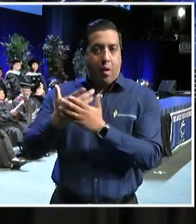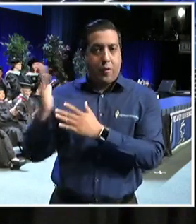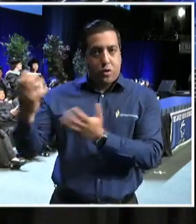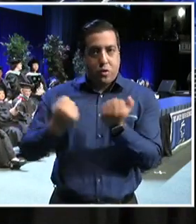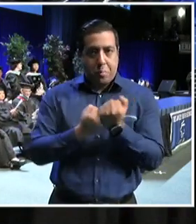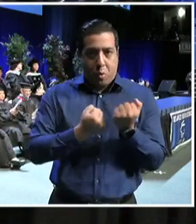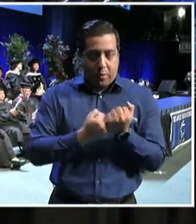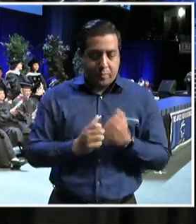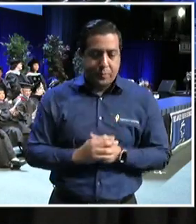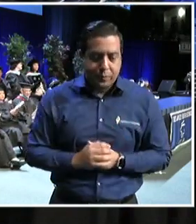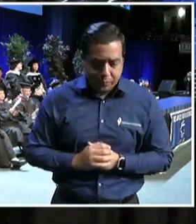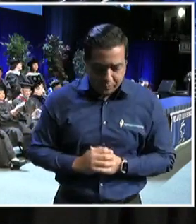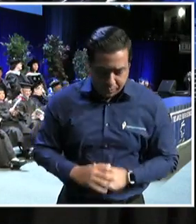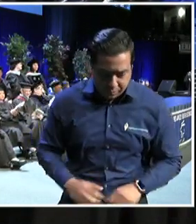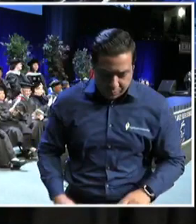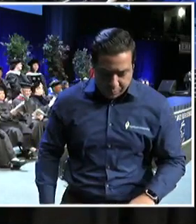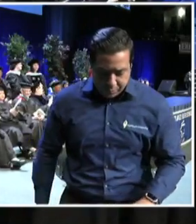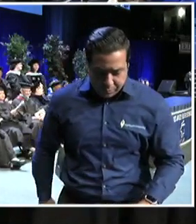support.